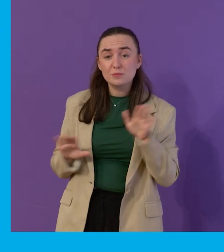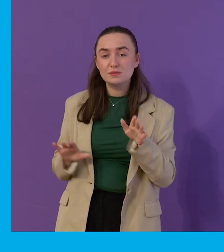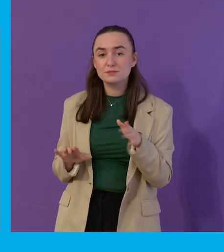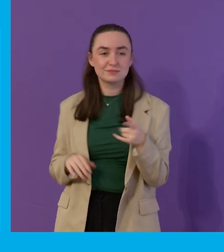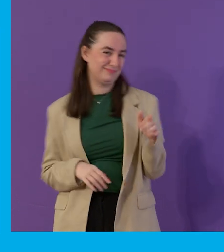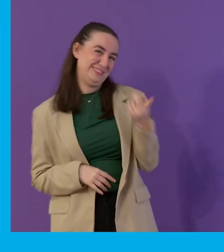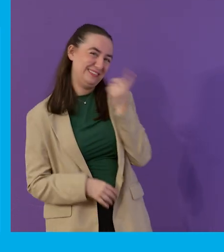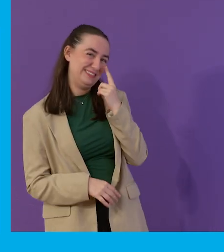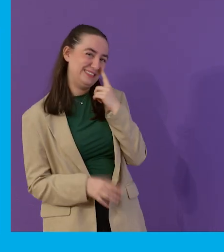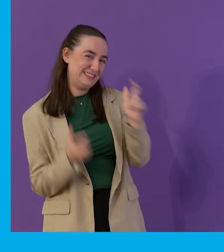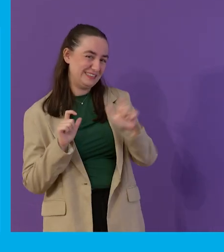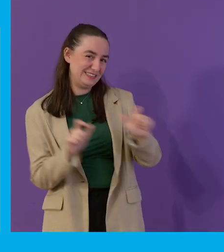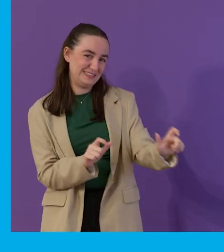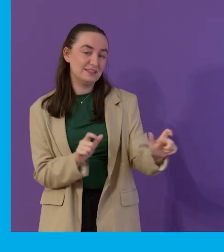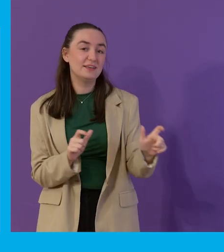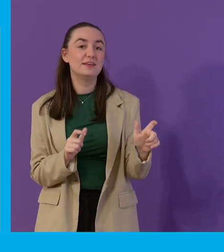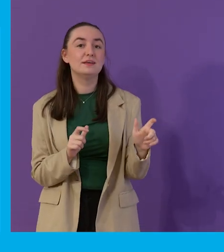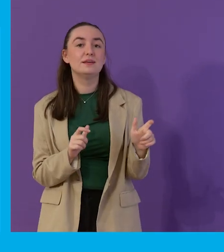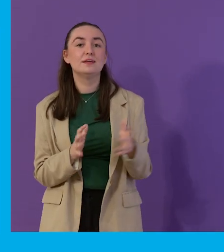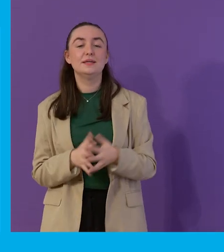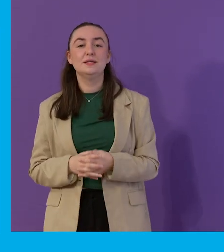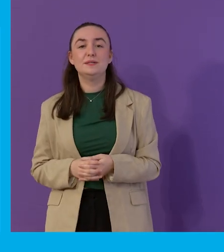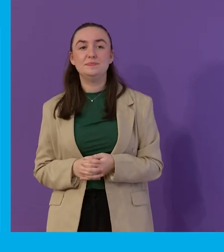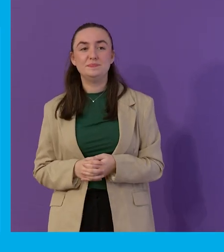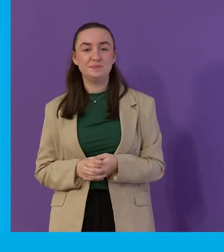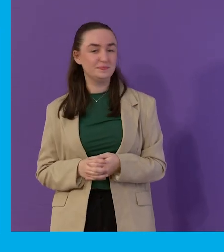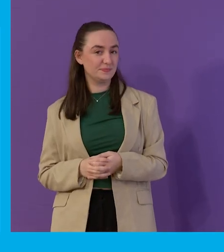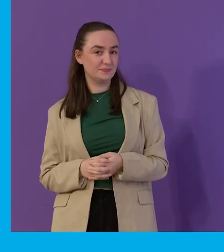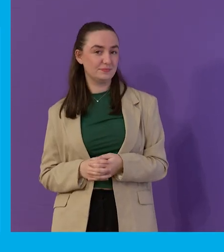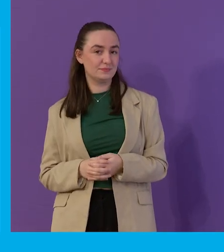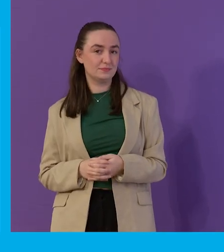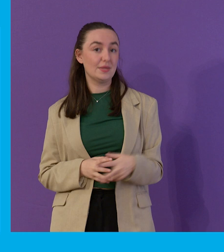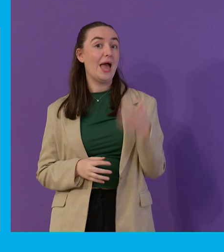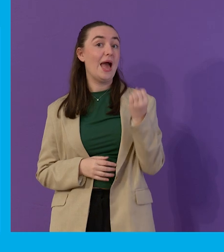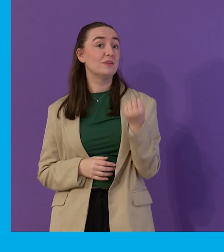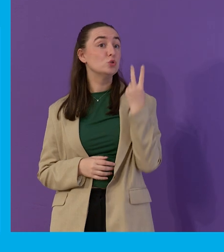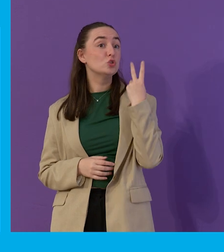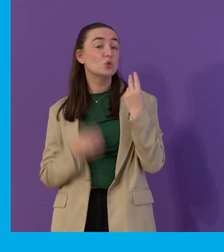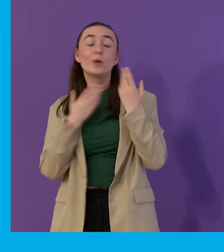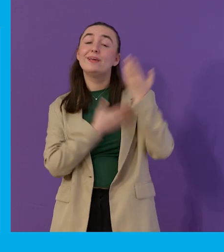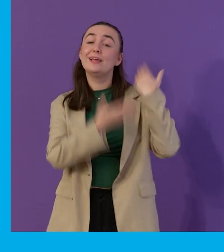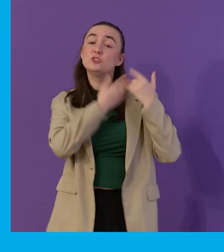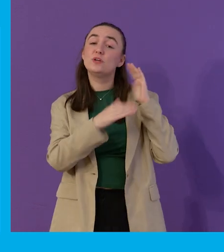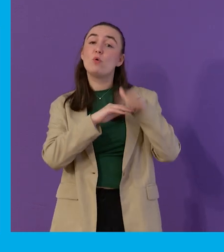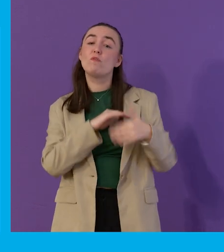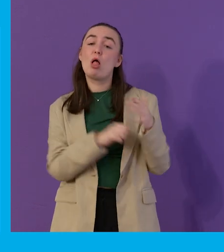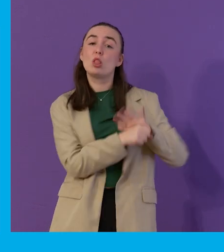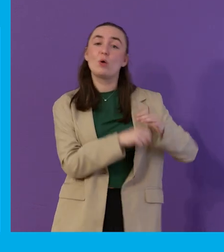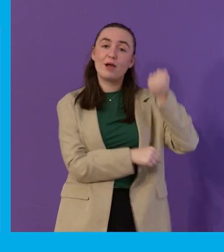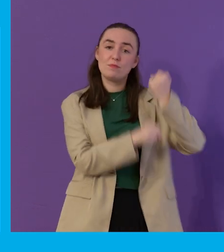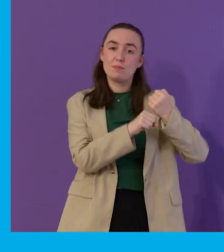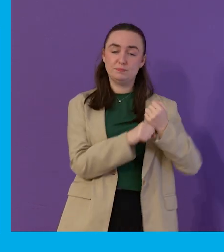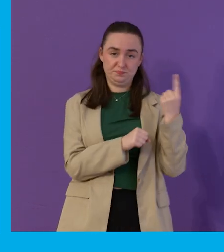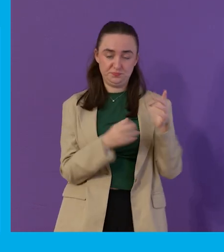going and how we go. What I was saying, you know, there's two histories of local government. One is about